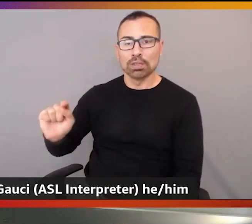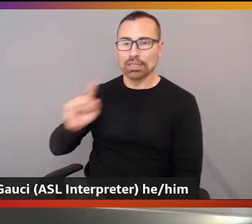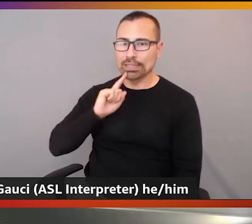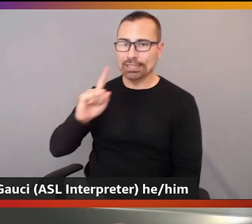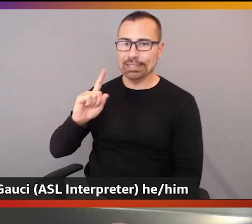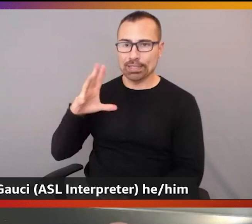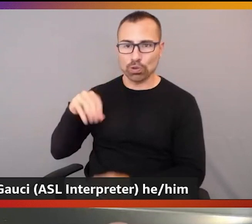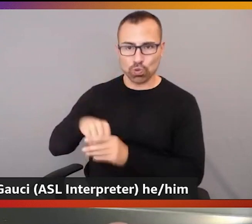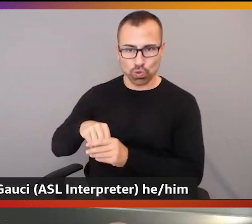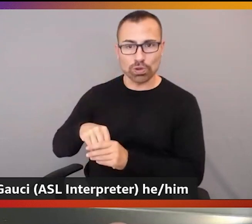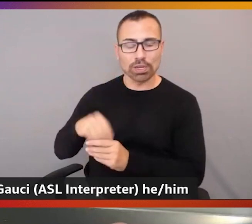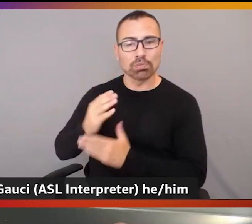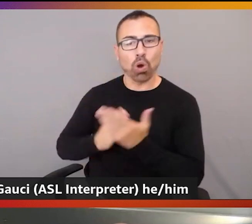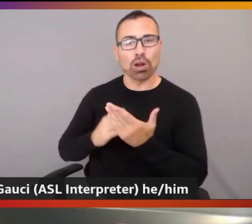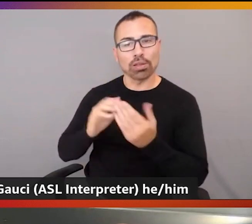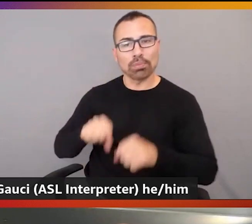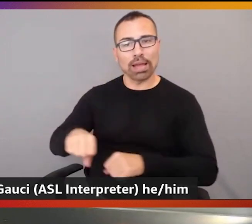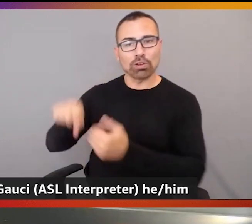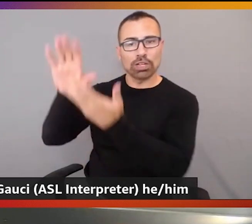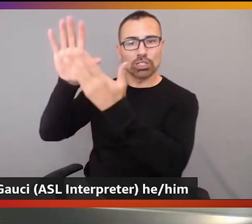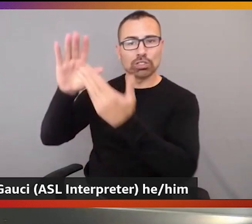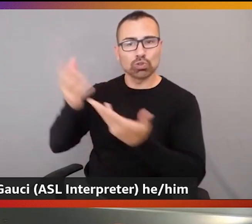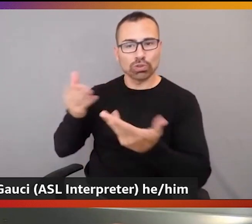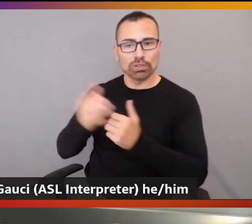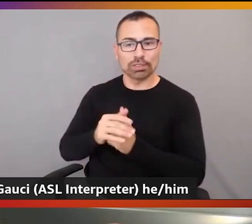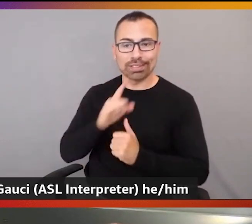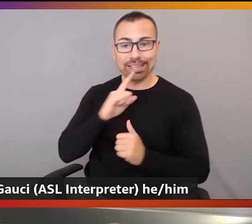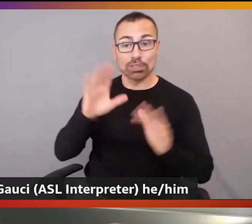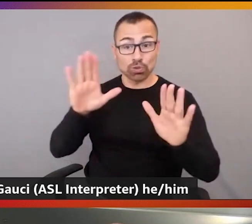just part of the migration service. That's great.